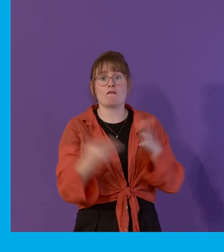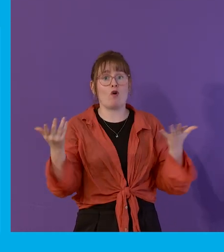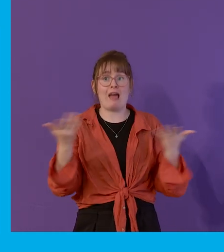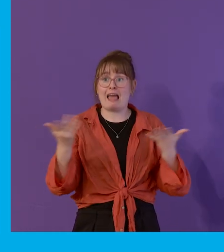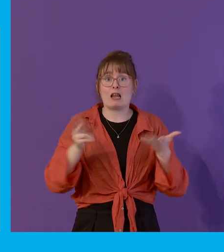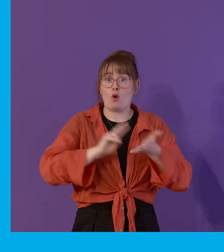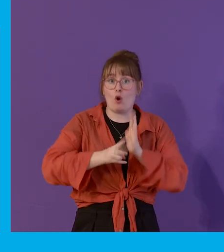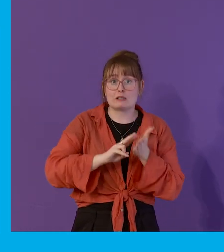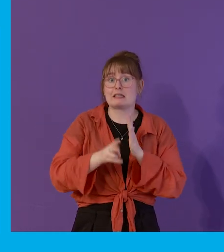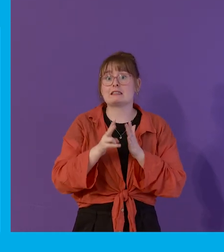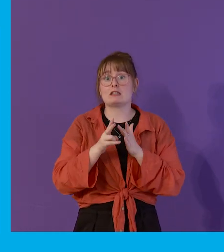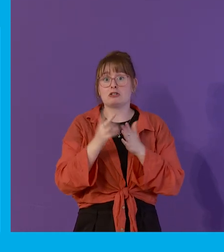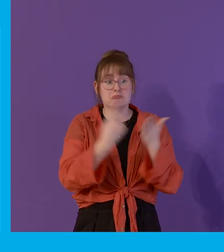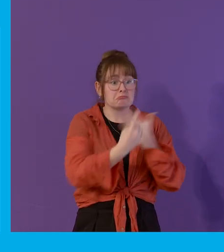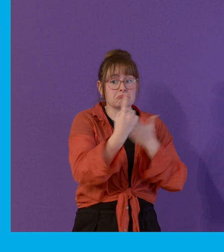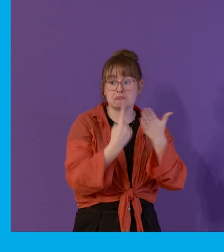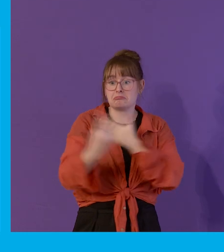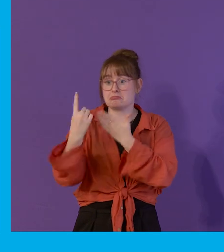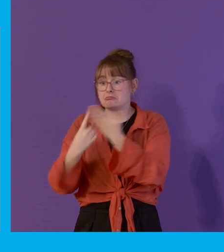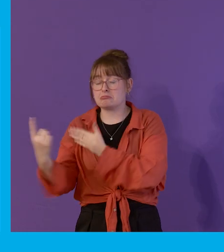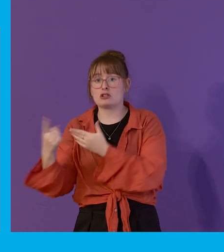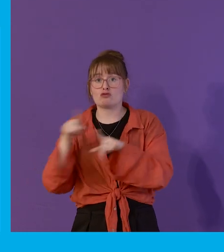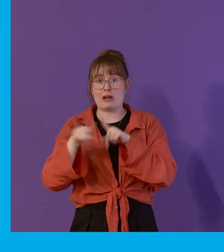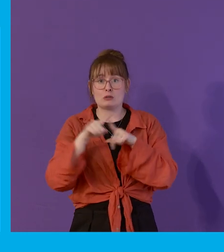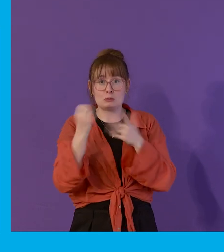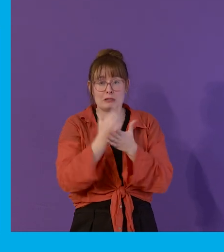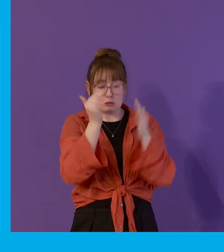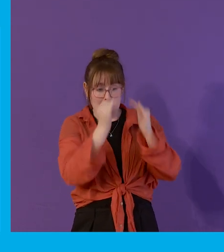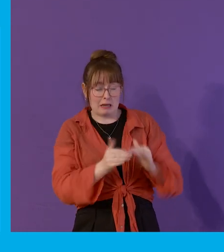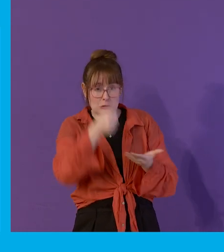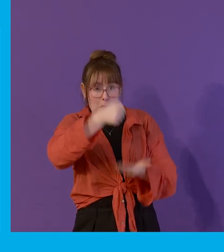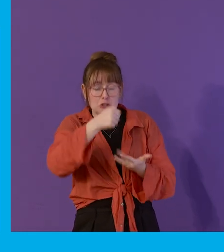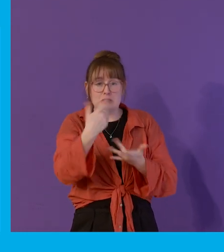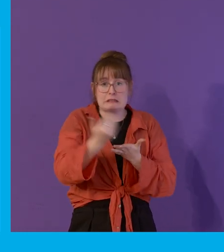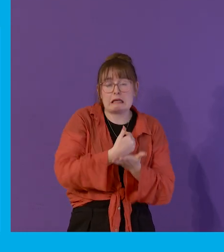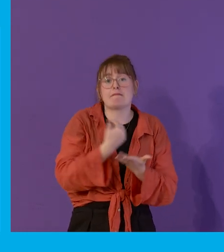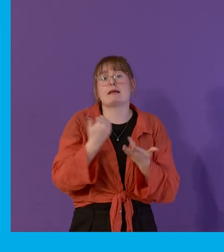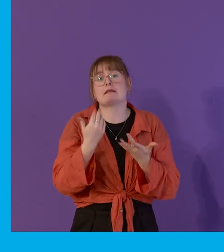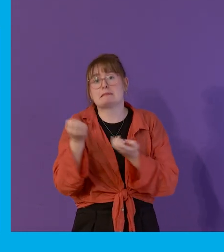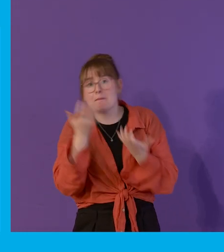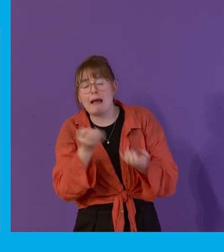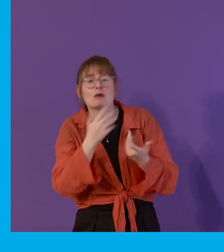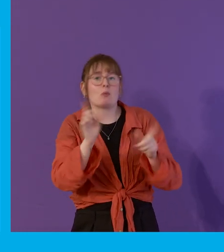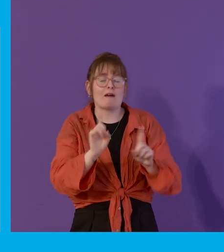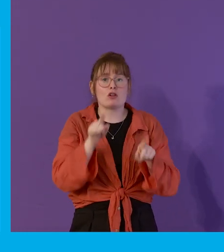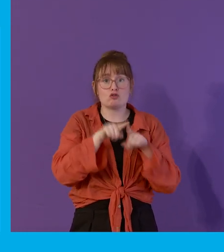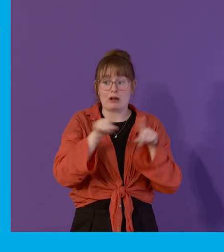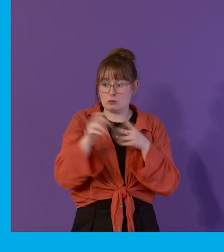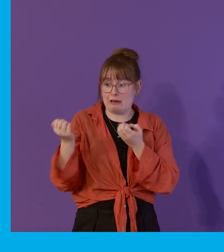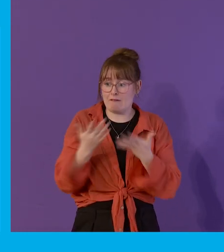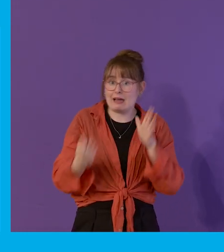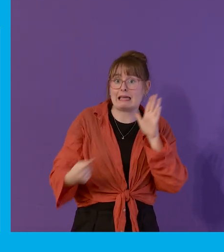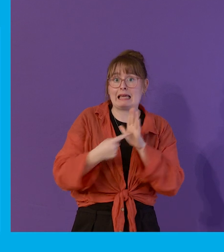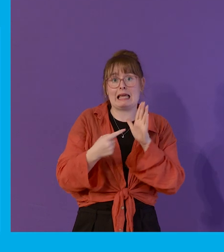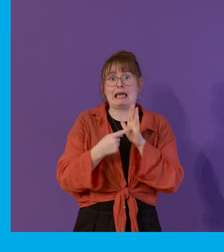organisation in a silo separately trying to deliver its budget savings or its spend, trying to deliver its key